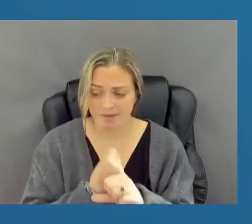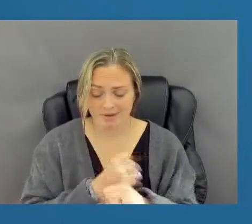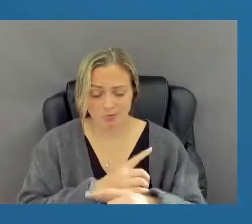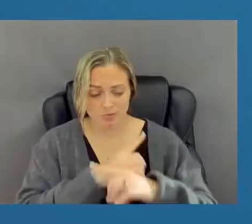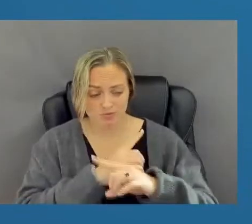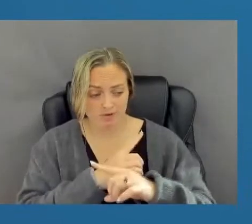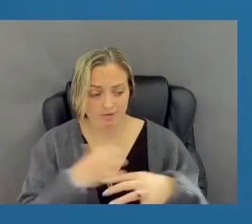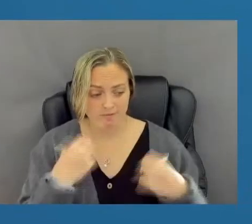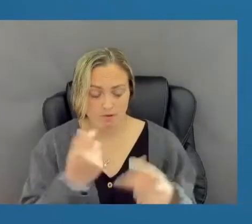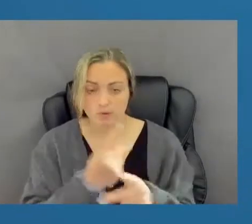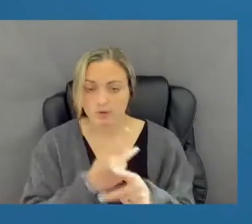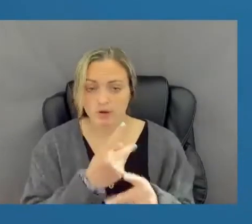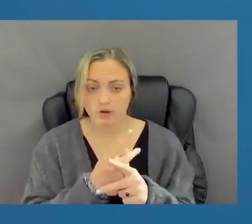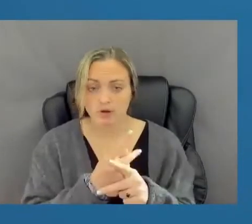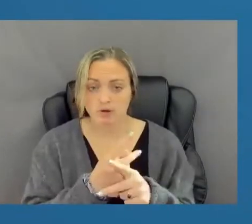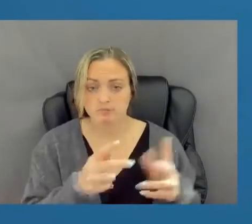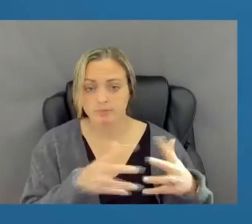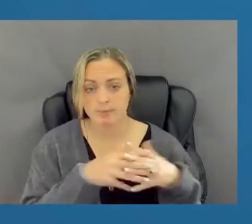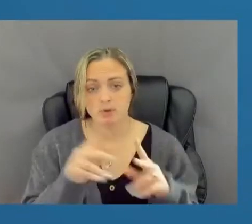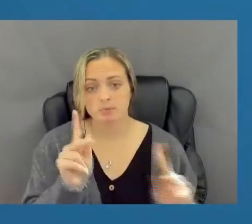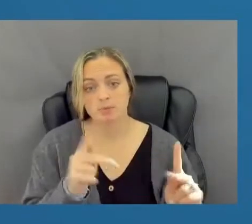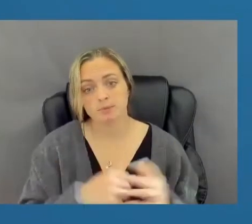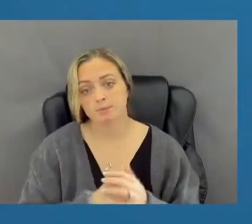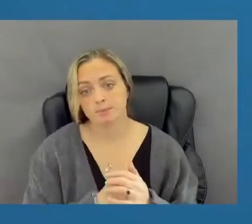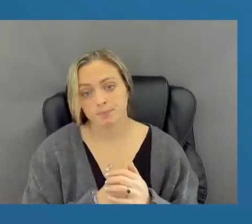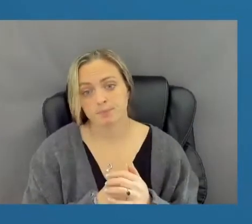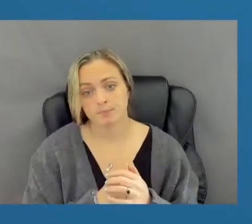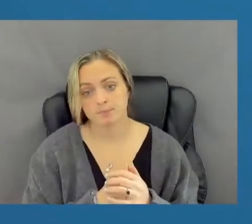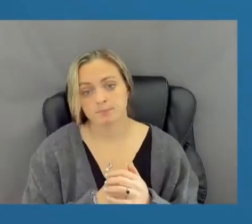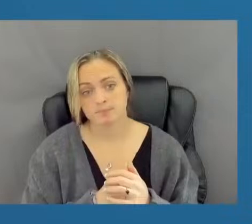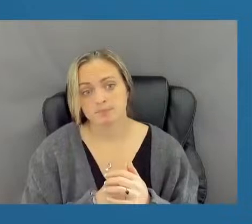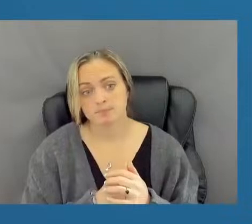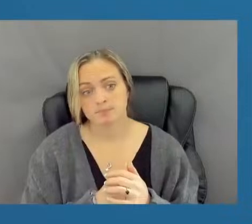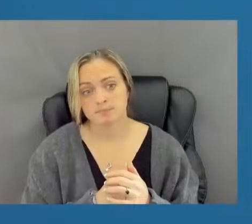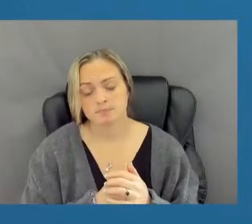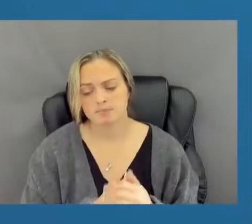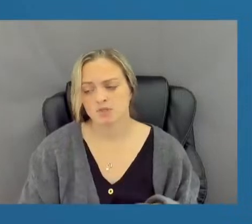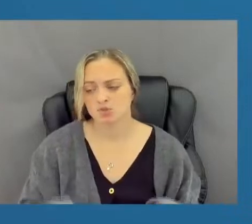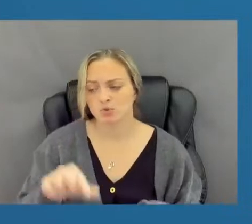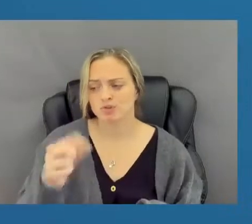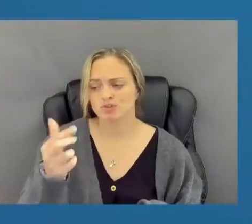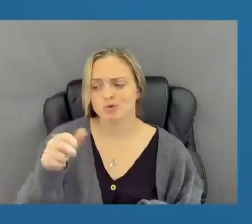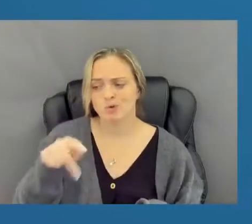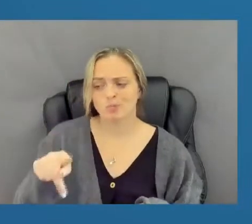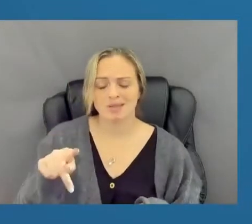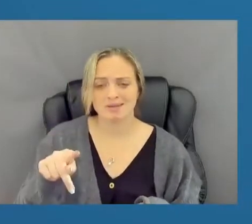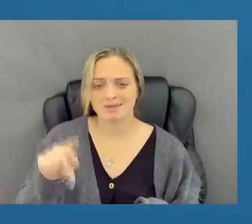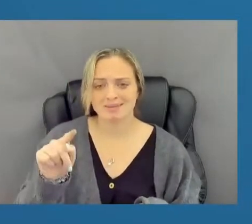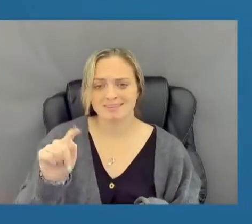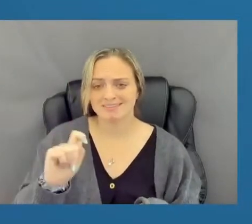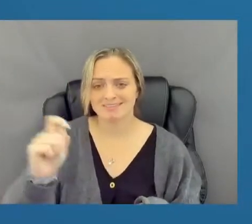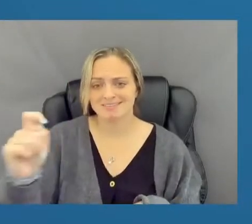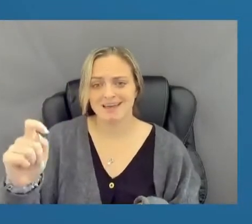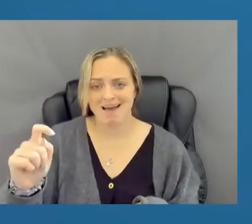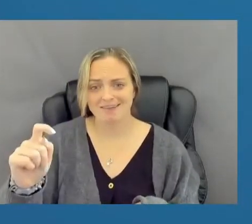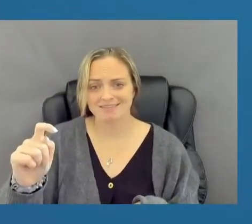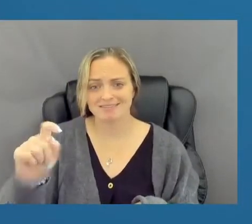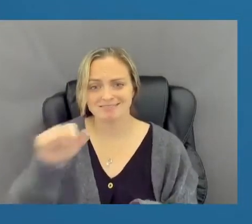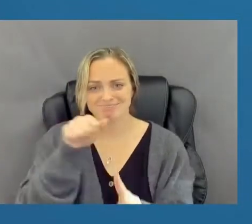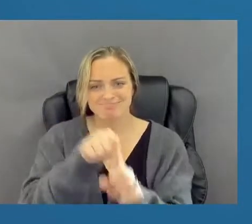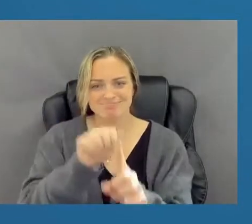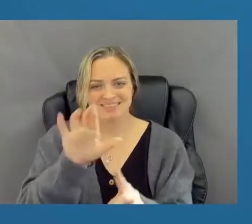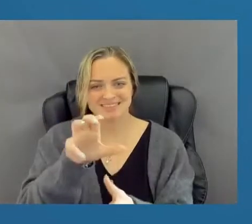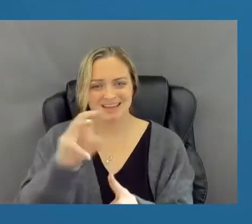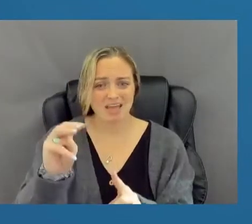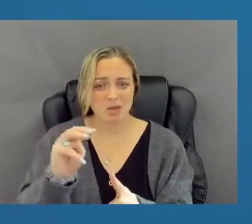care of the American people. You know, the GOP tax scam is not one big,